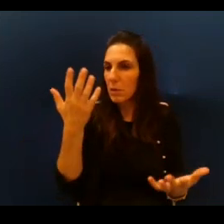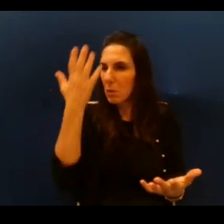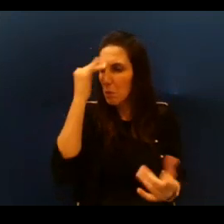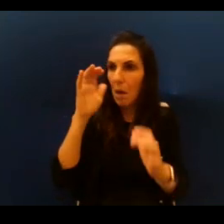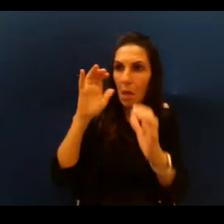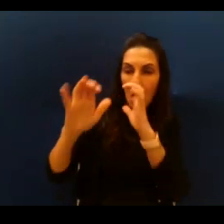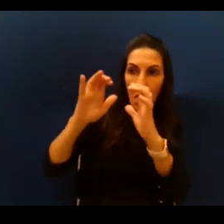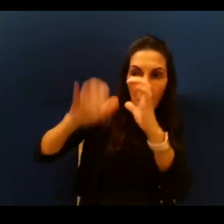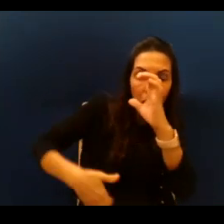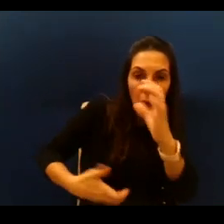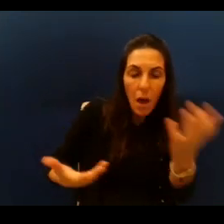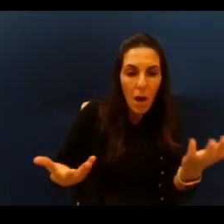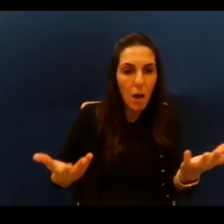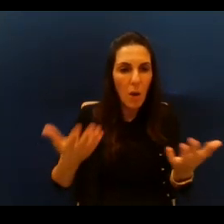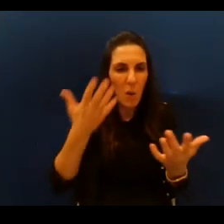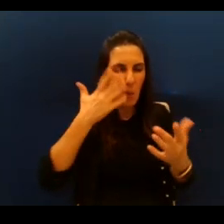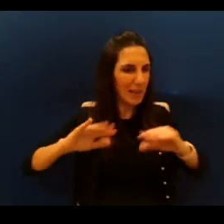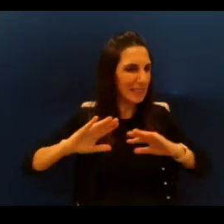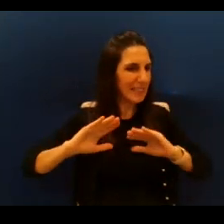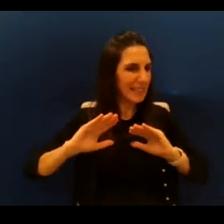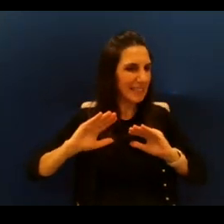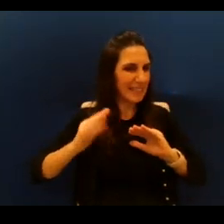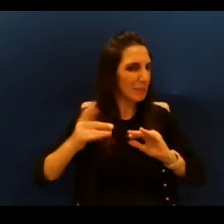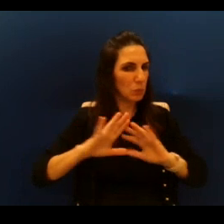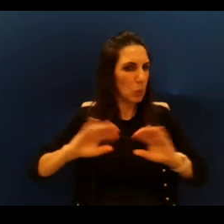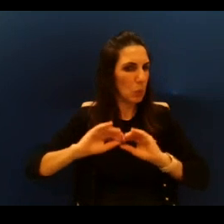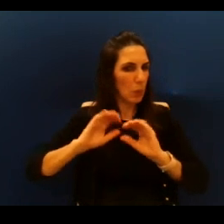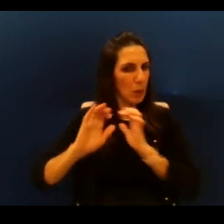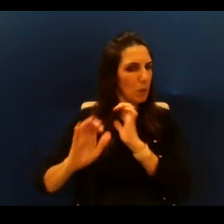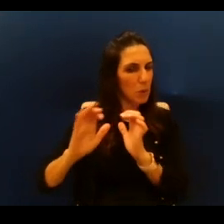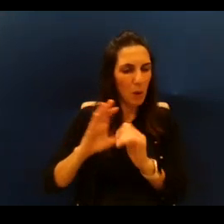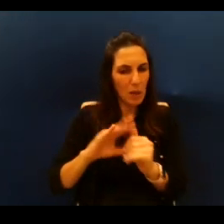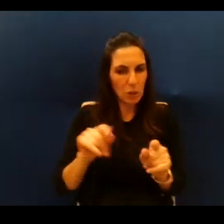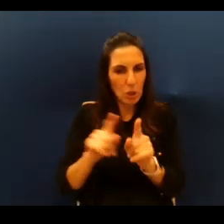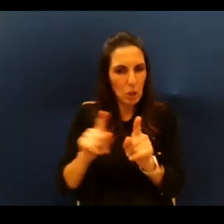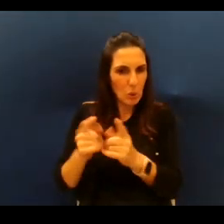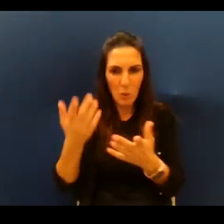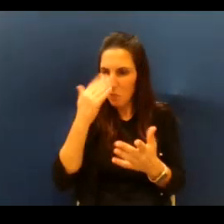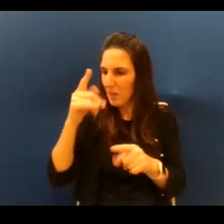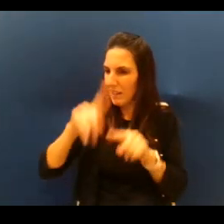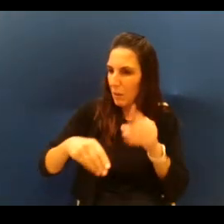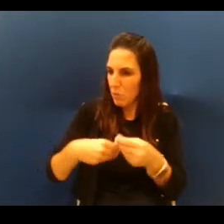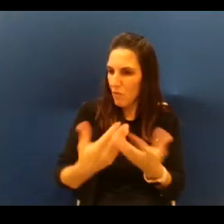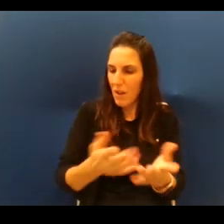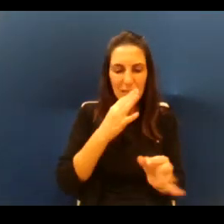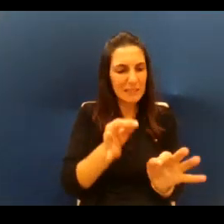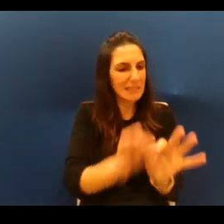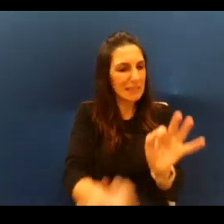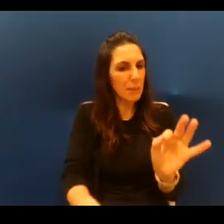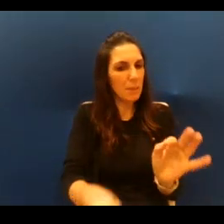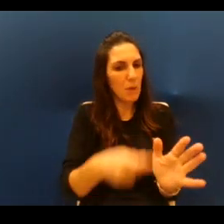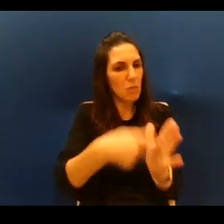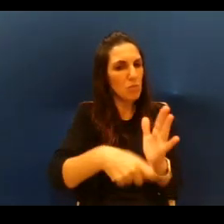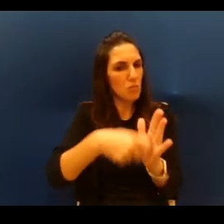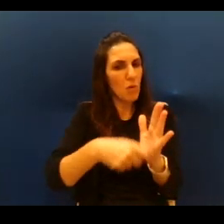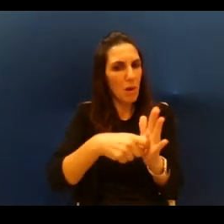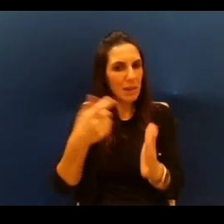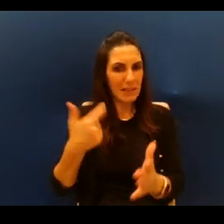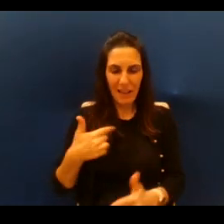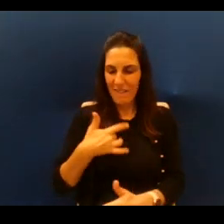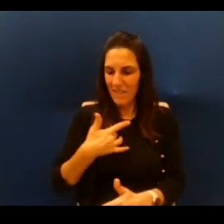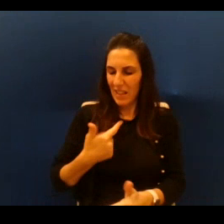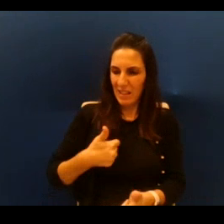communication and why there seems to be this inability to provide a simple quote for business owners to get a feeling. They were pushing us to just